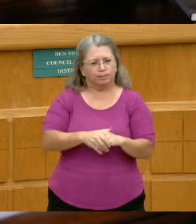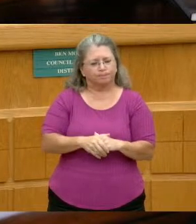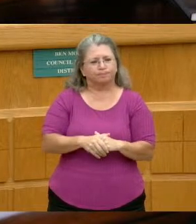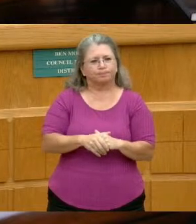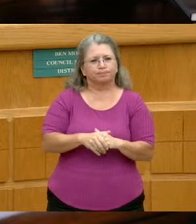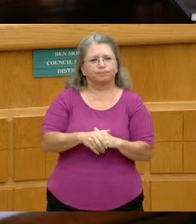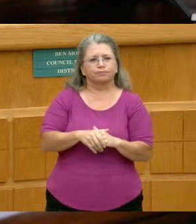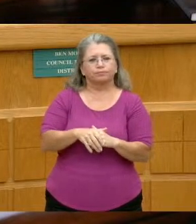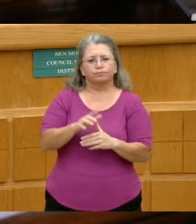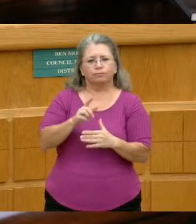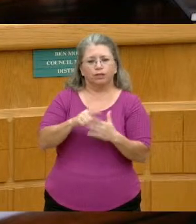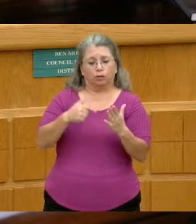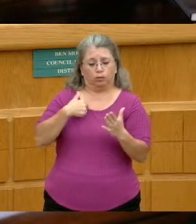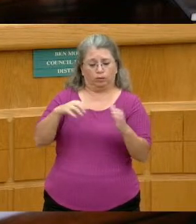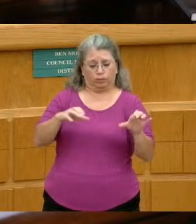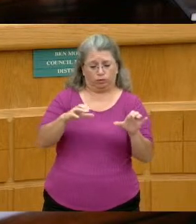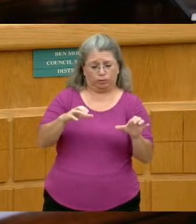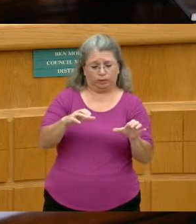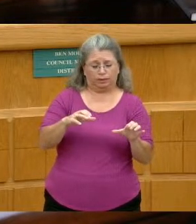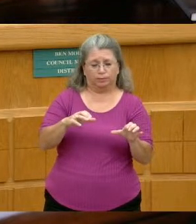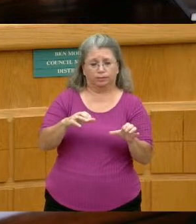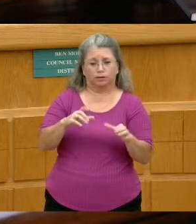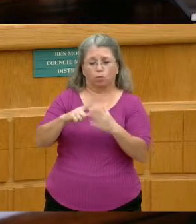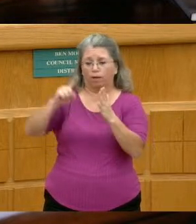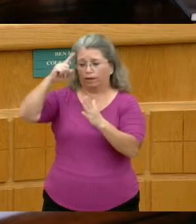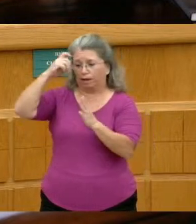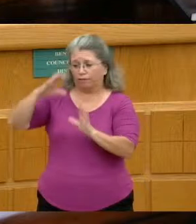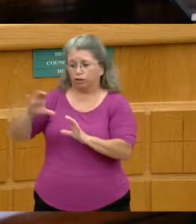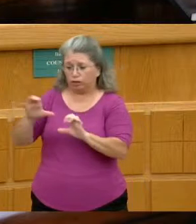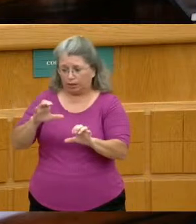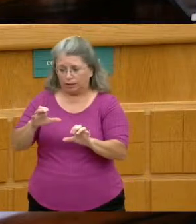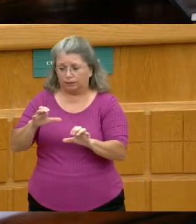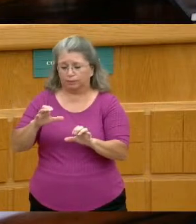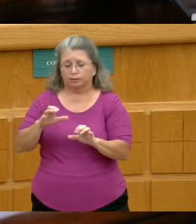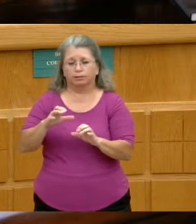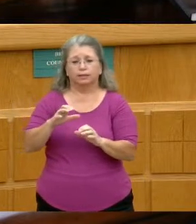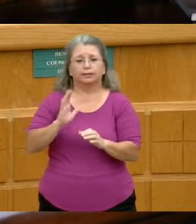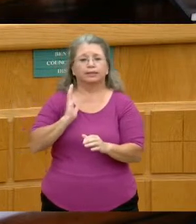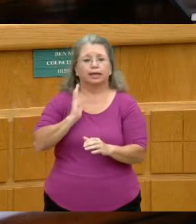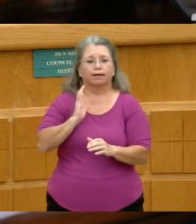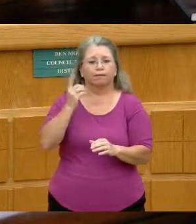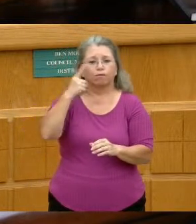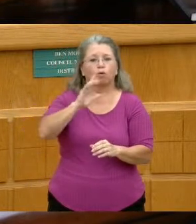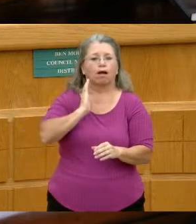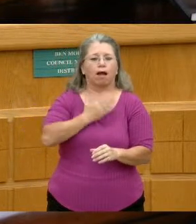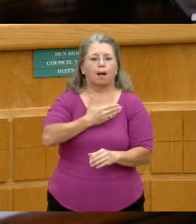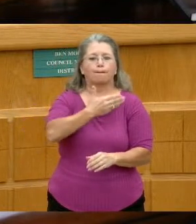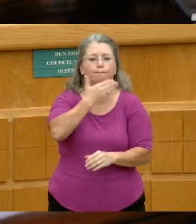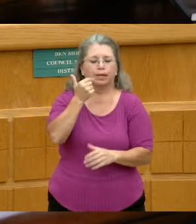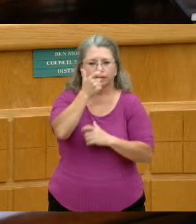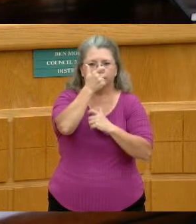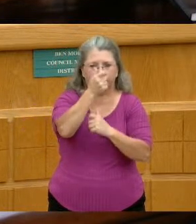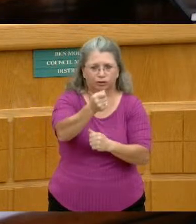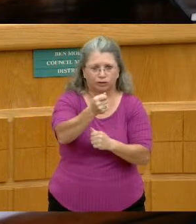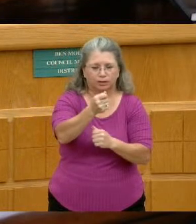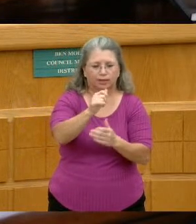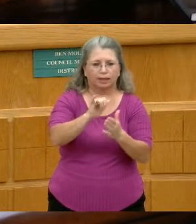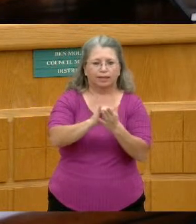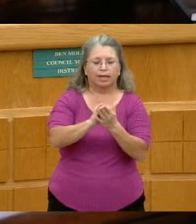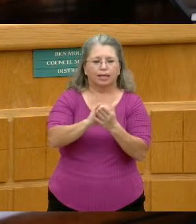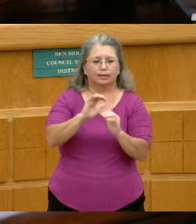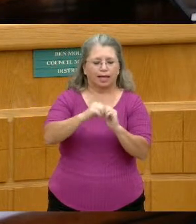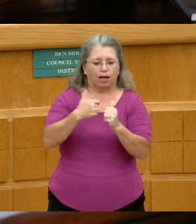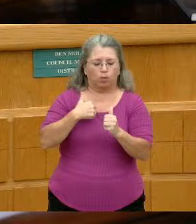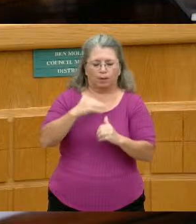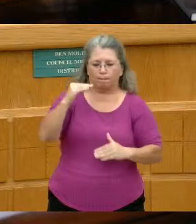today, what the governor did today, is in our best interest. It is in the balancing act of our liberties